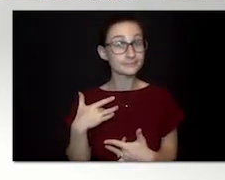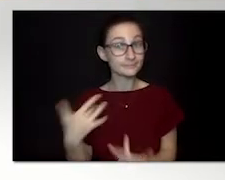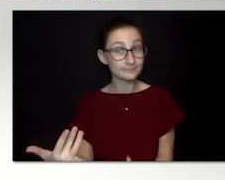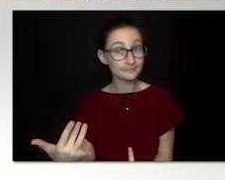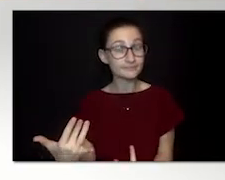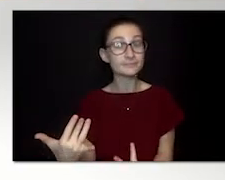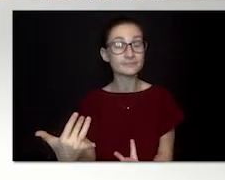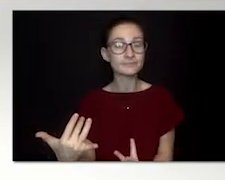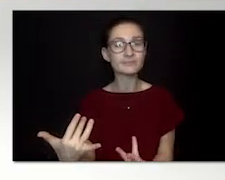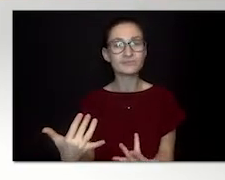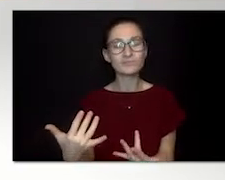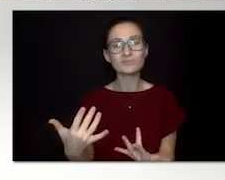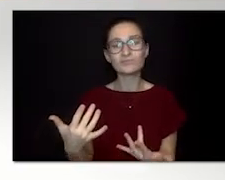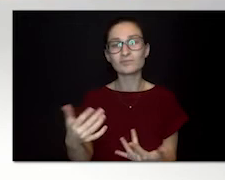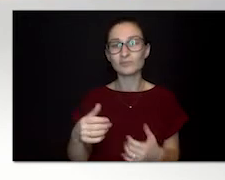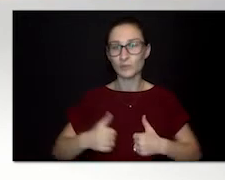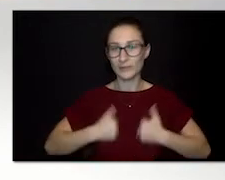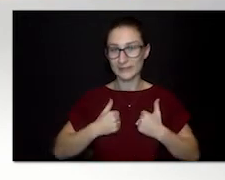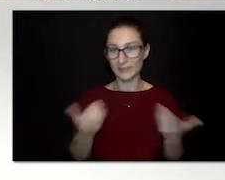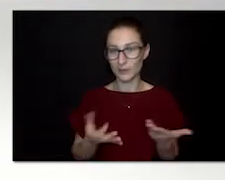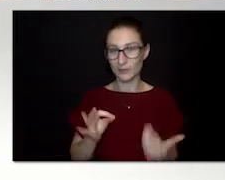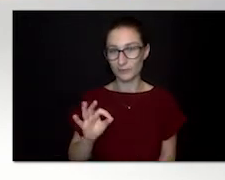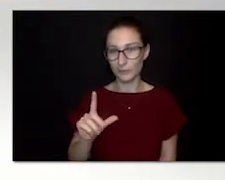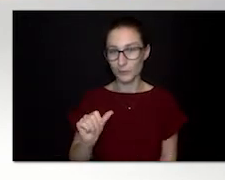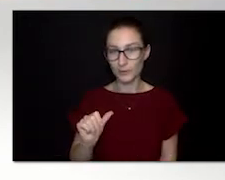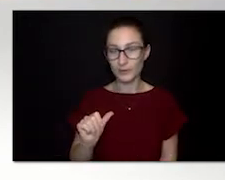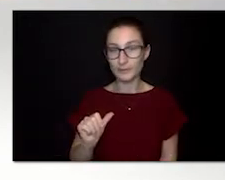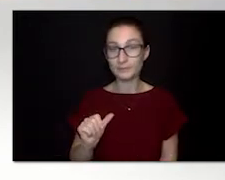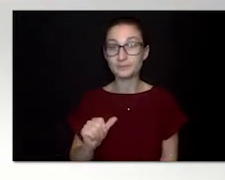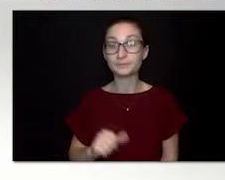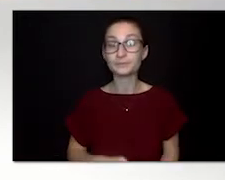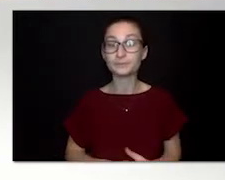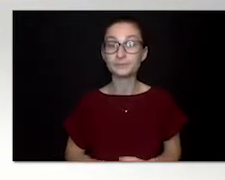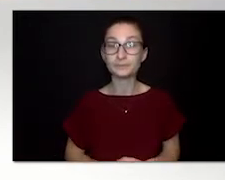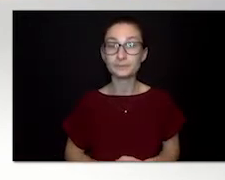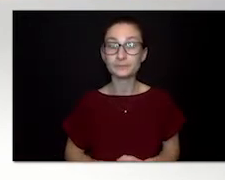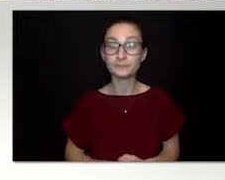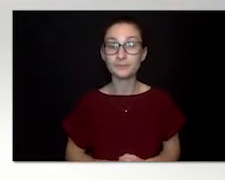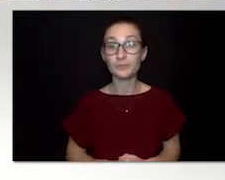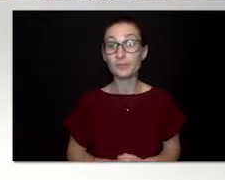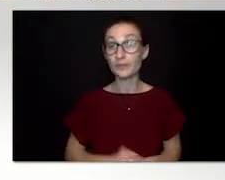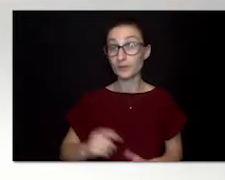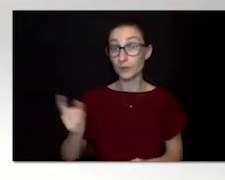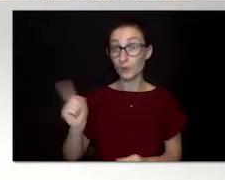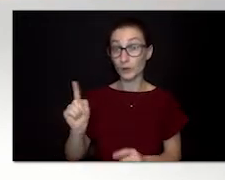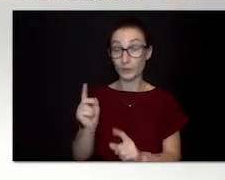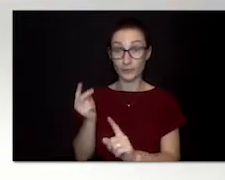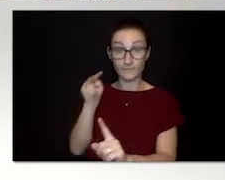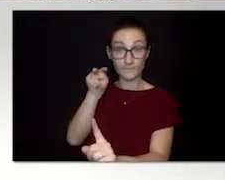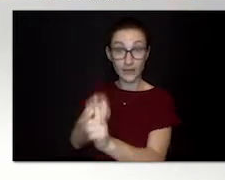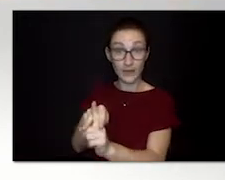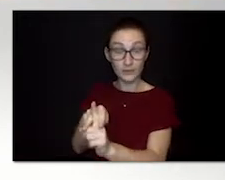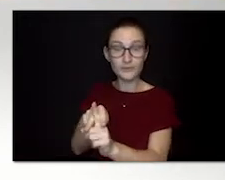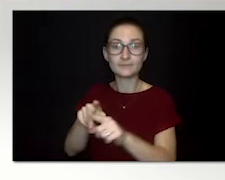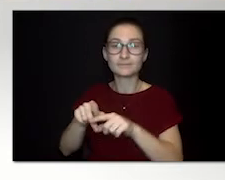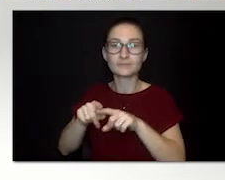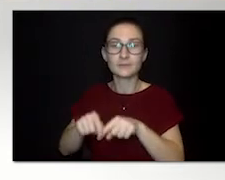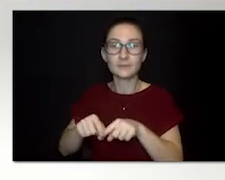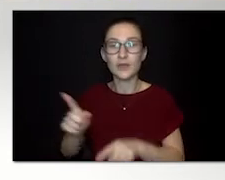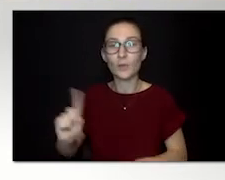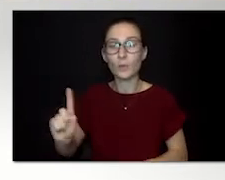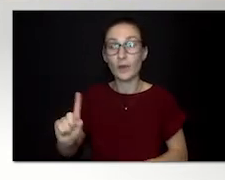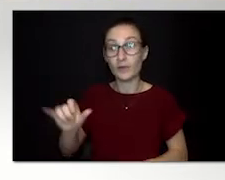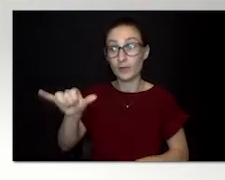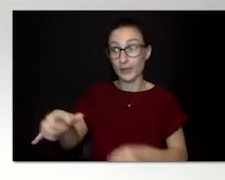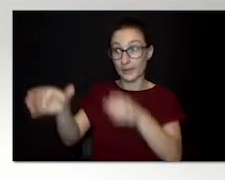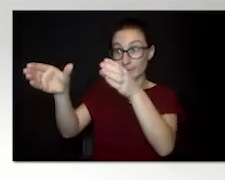say, normally people are going to be a resident of Florida. Where you file the guardian advocacy case is going to depend on where the ward is